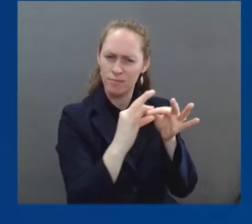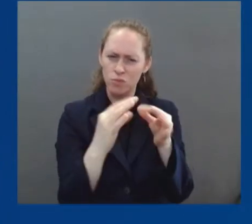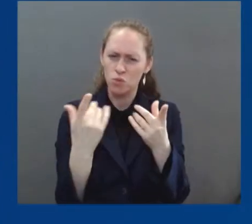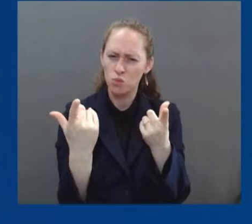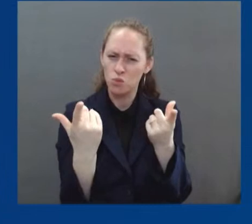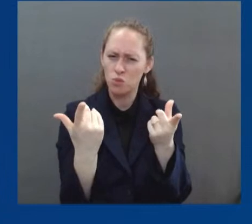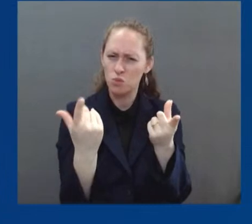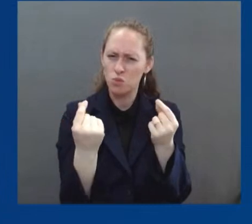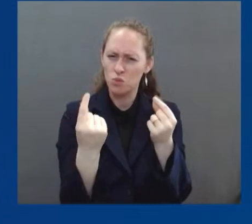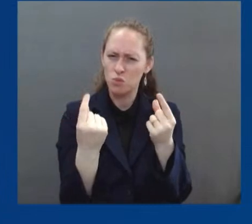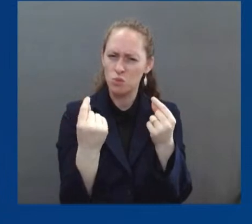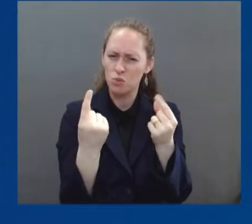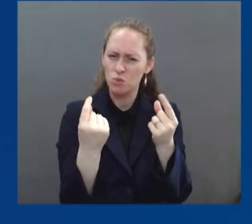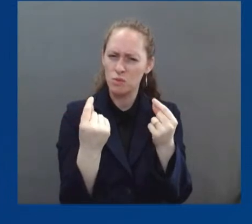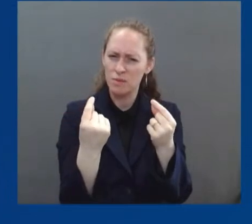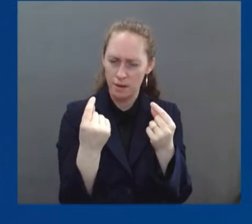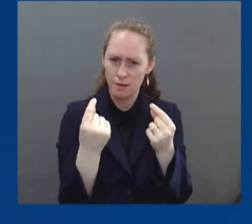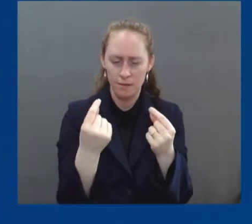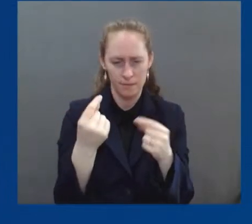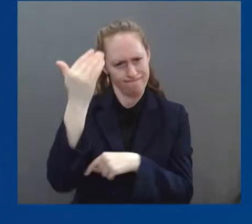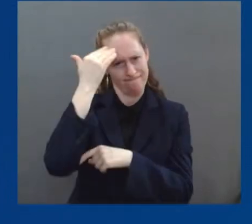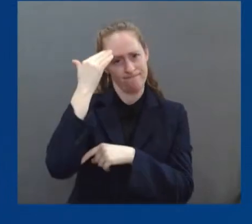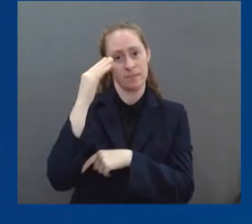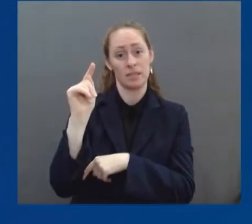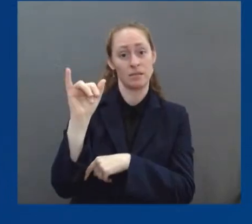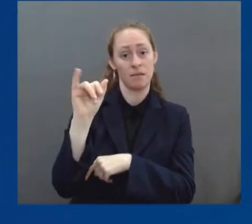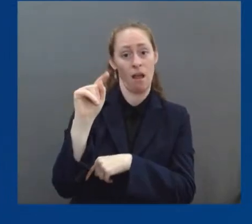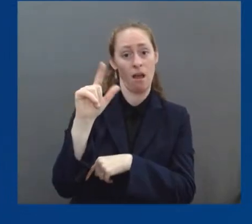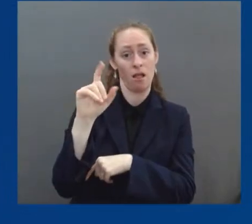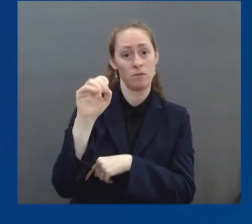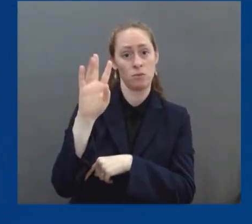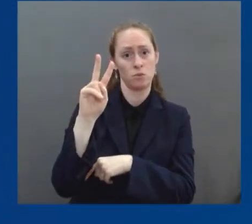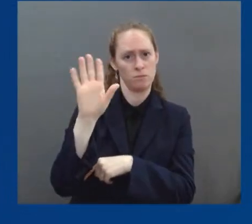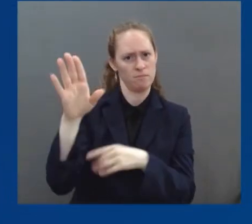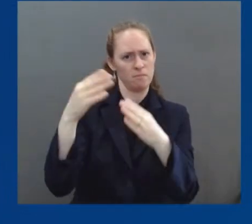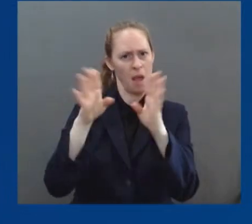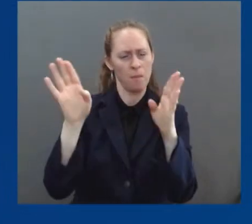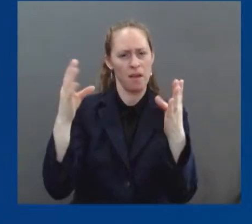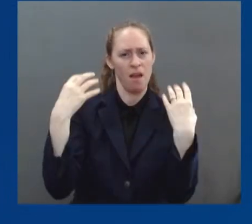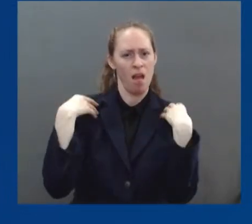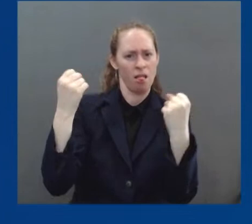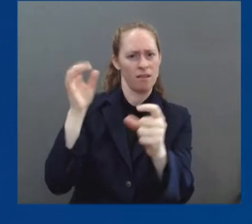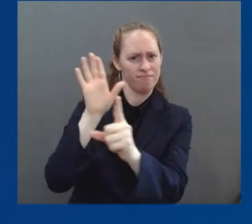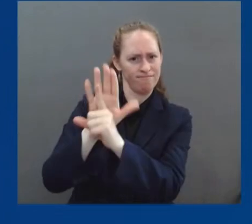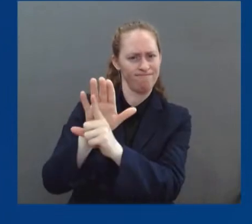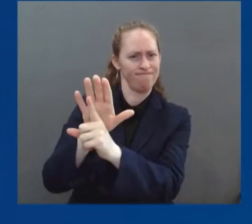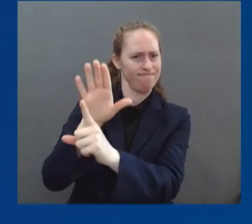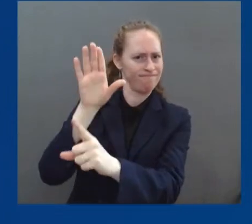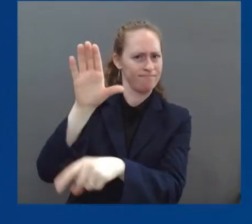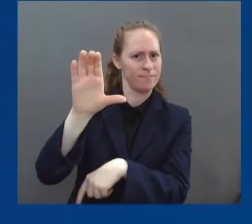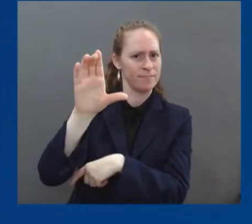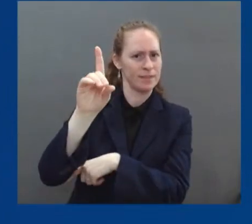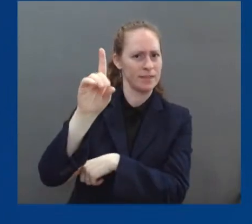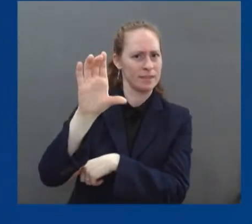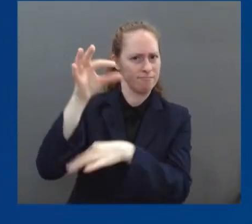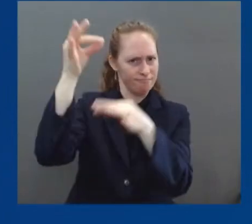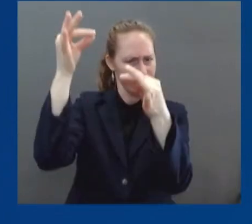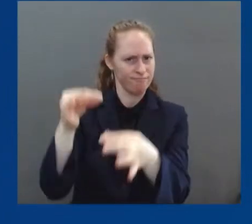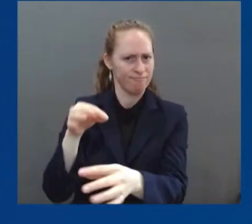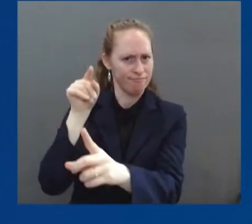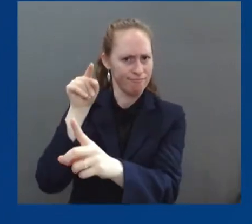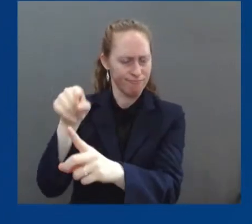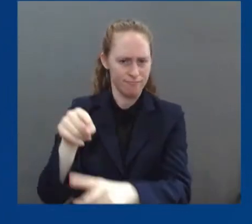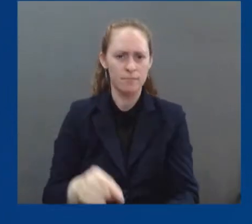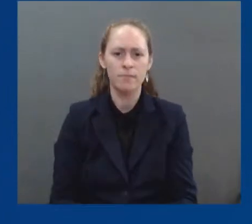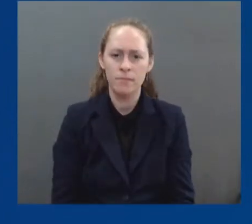scientists and public health experts at the CDC, and it's based on the public health conditions, and it should remain independent of